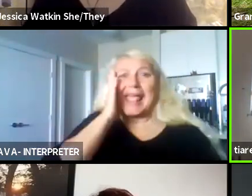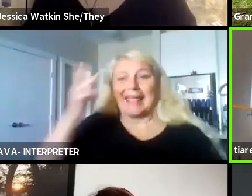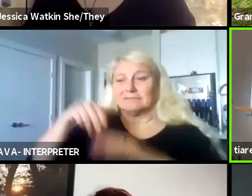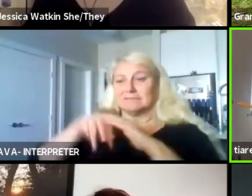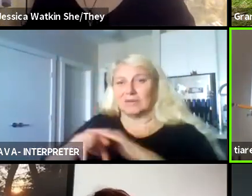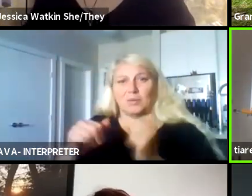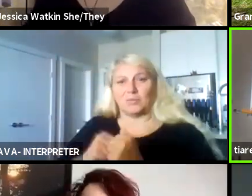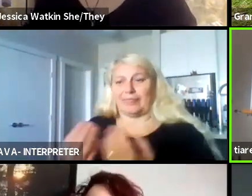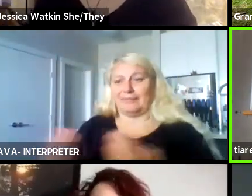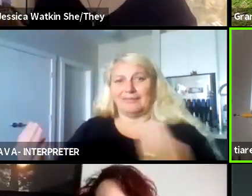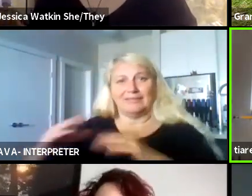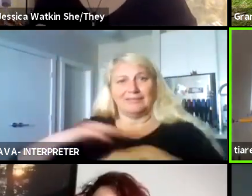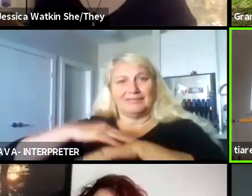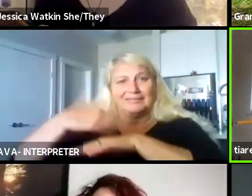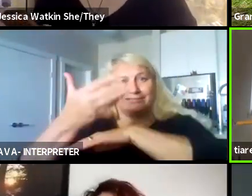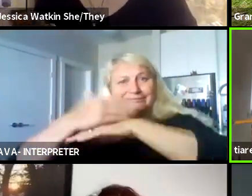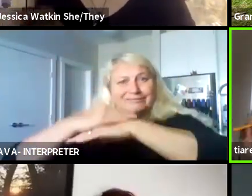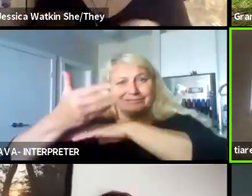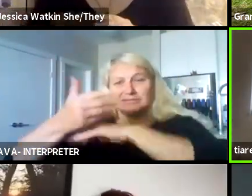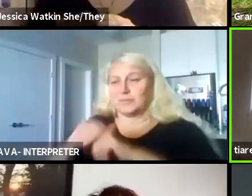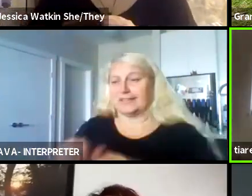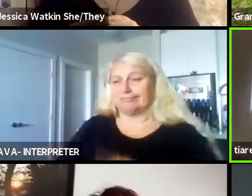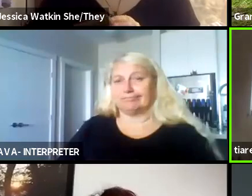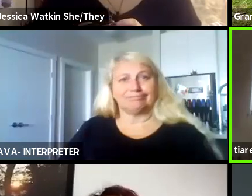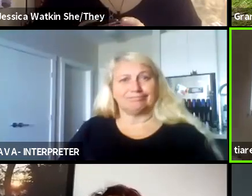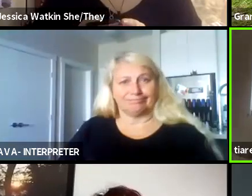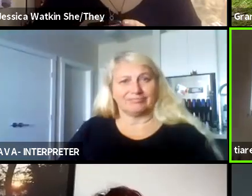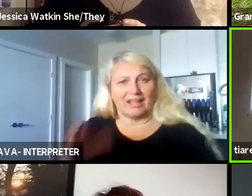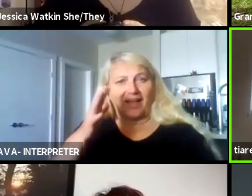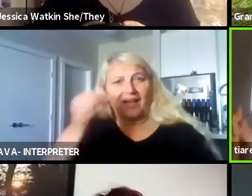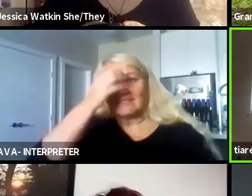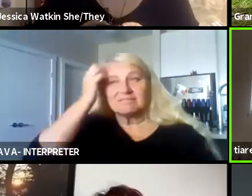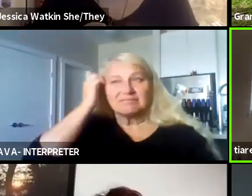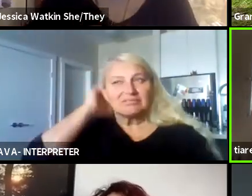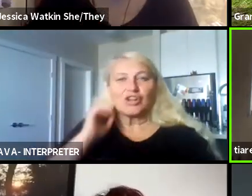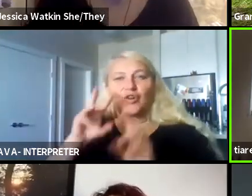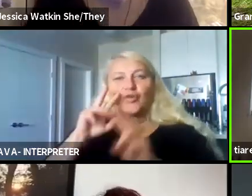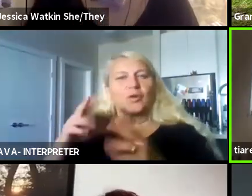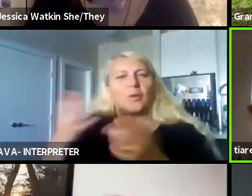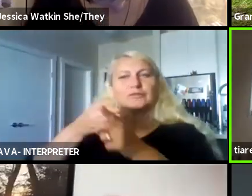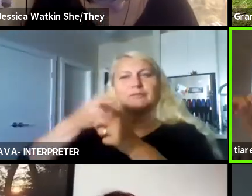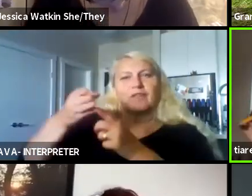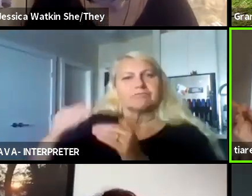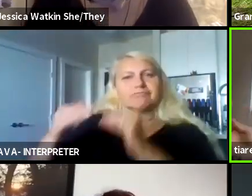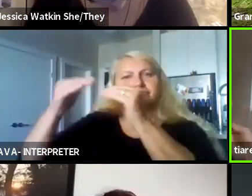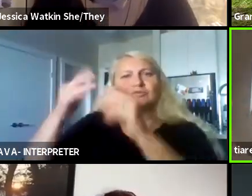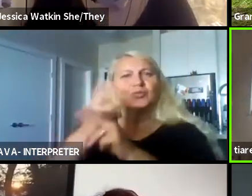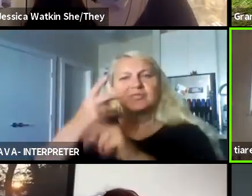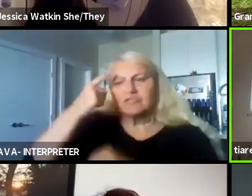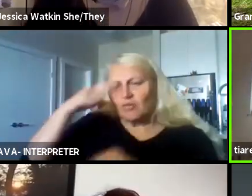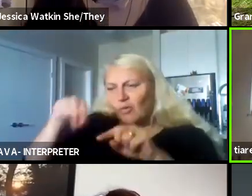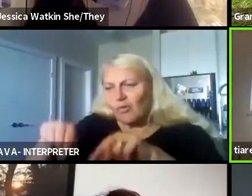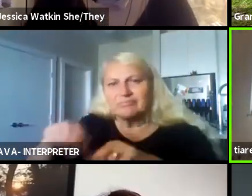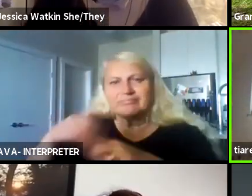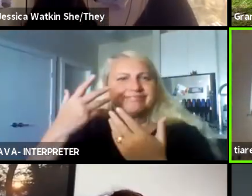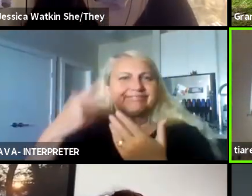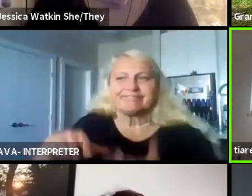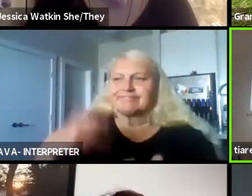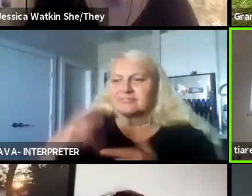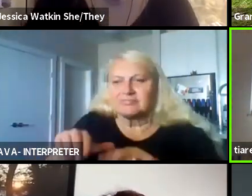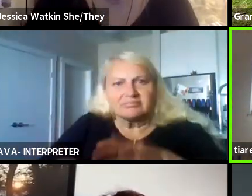best practices as a list, because I've been jotting down some of those things as I observe people practicing them. For